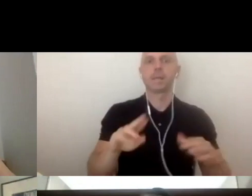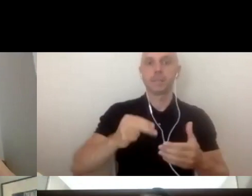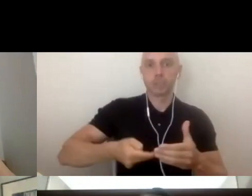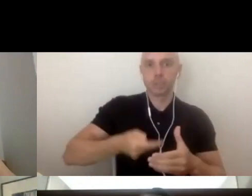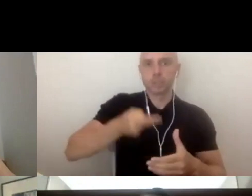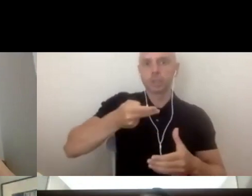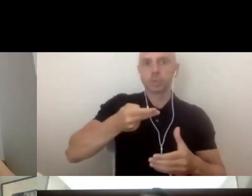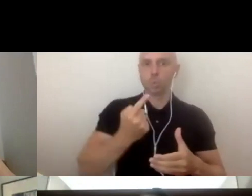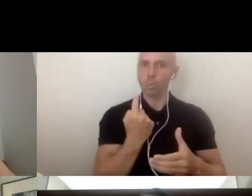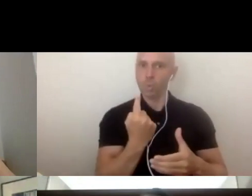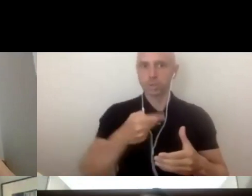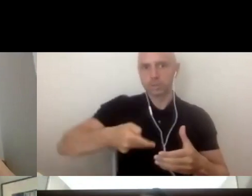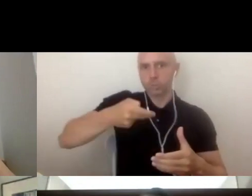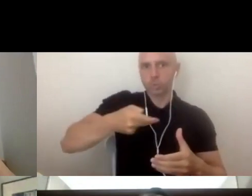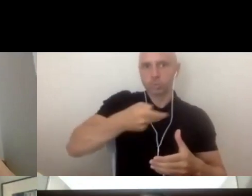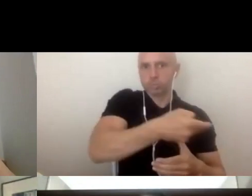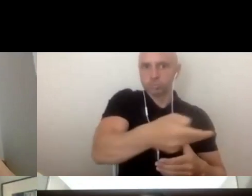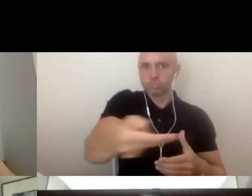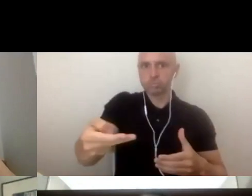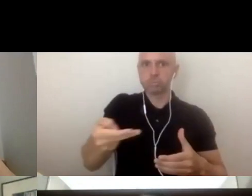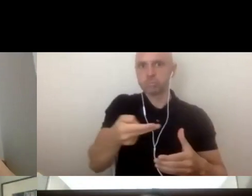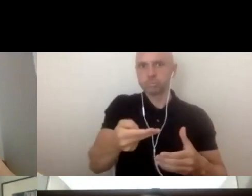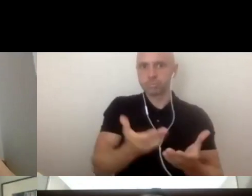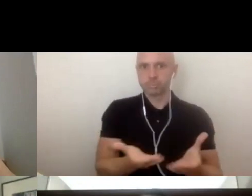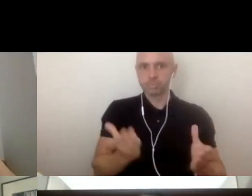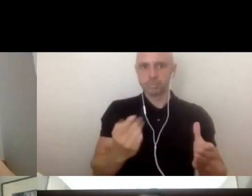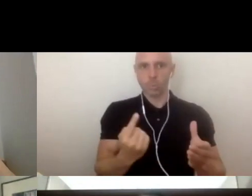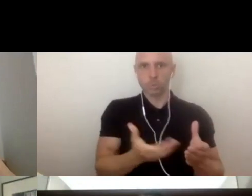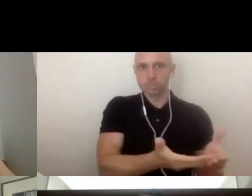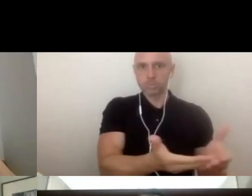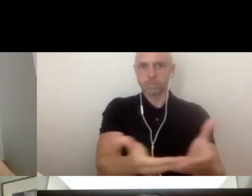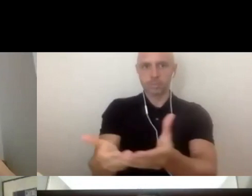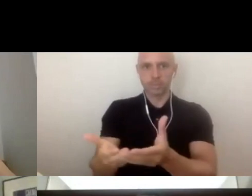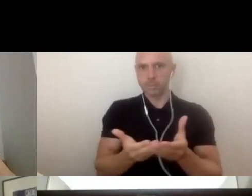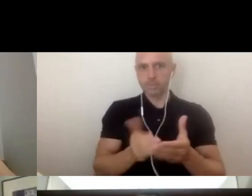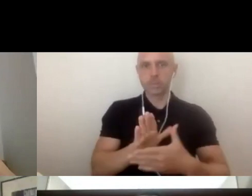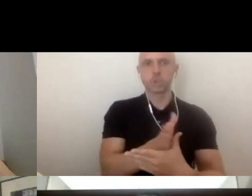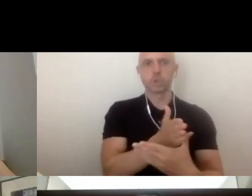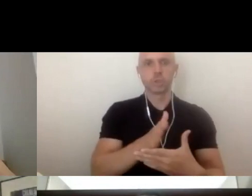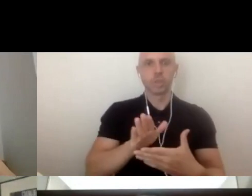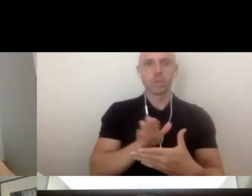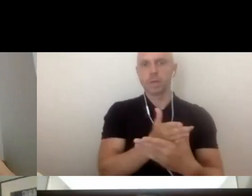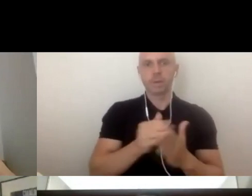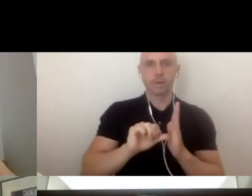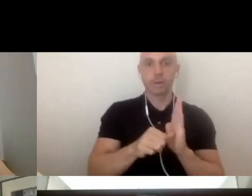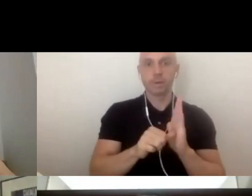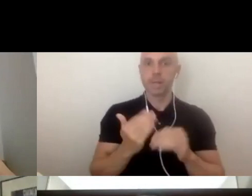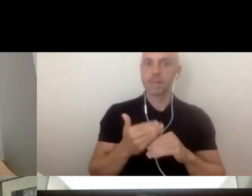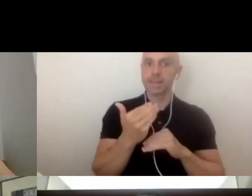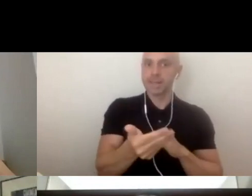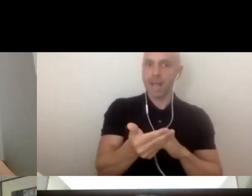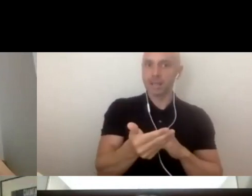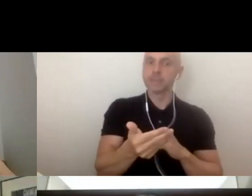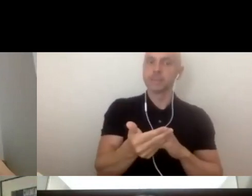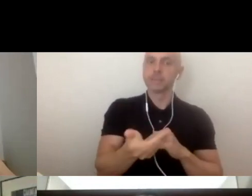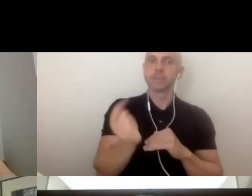for taking only what we need and respecting the needs of others. As we discuss the next phase of reopening today, I